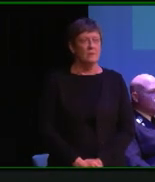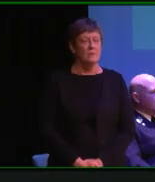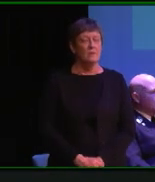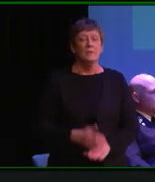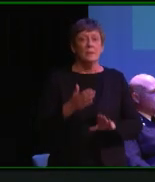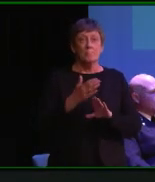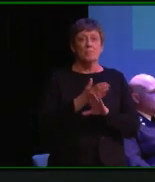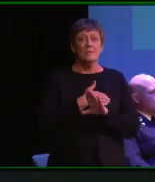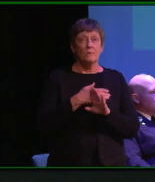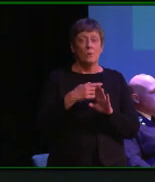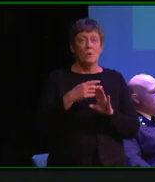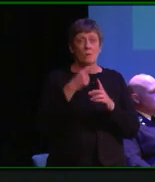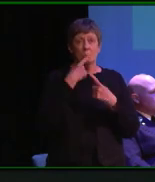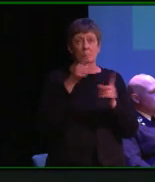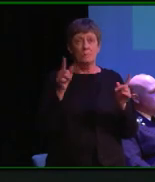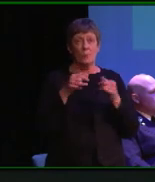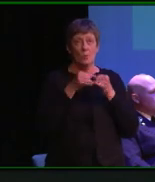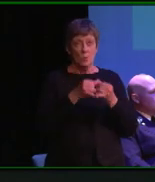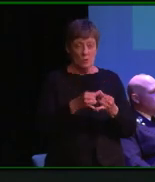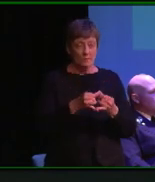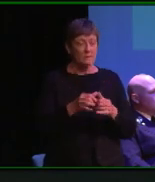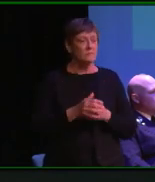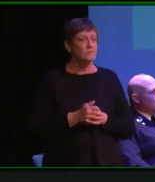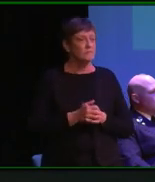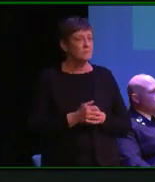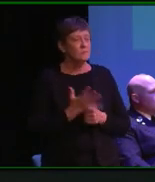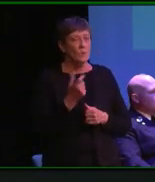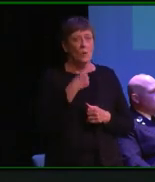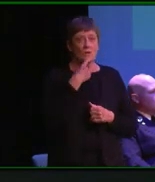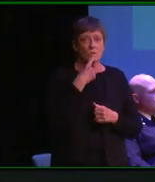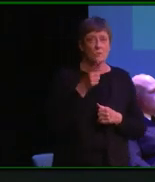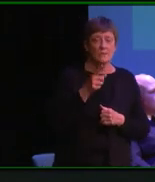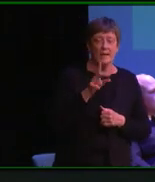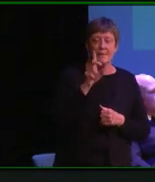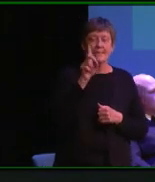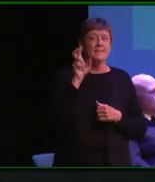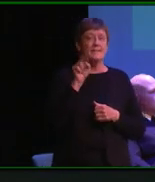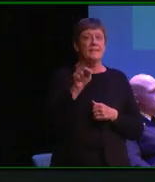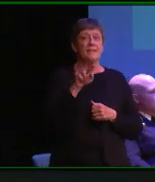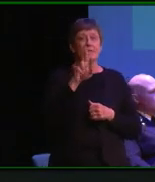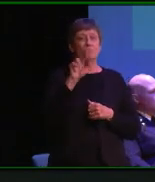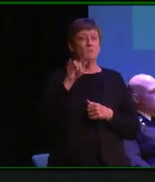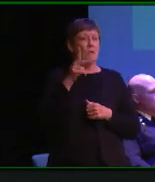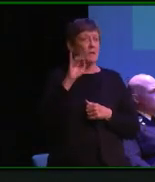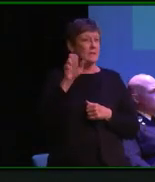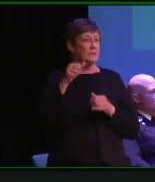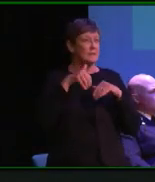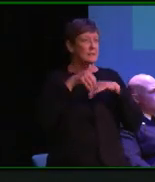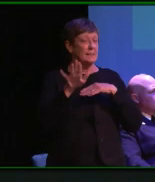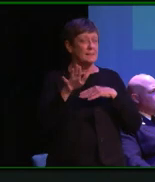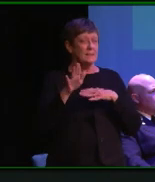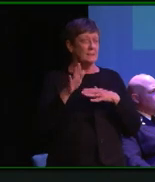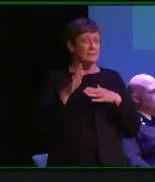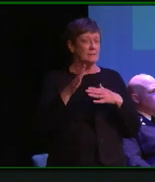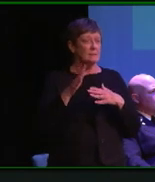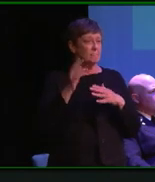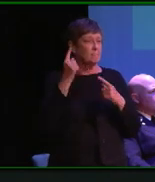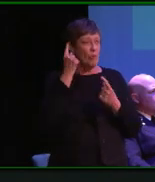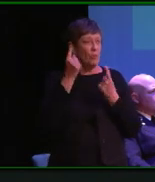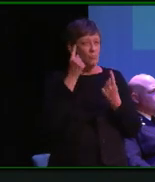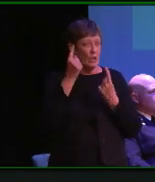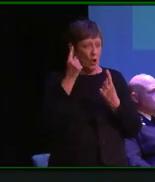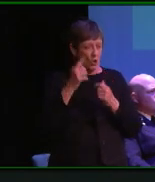Before I present the awards, I want to say Dean Vinirege sends his regards and says, I